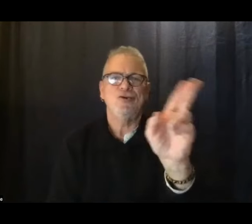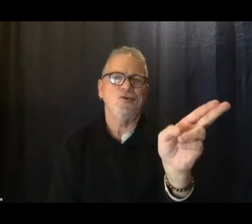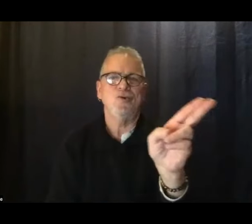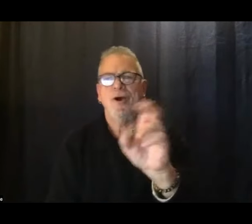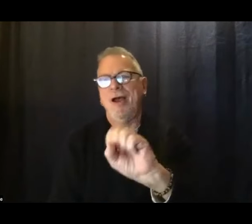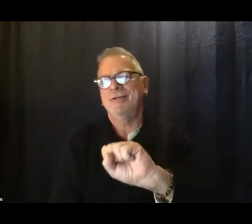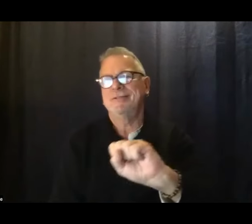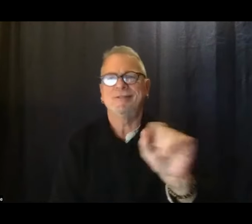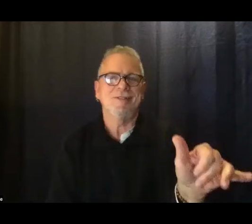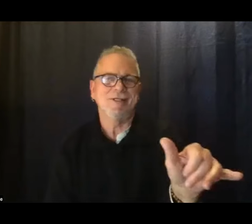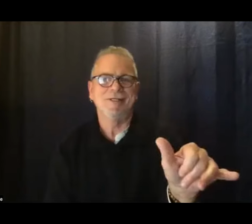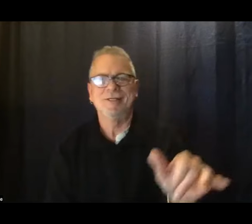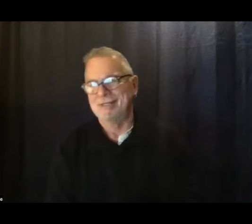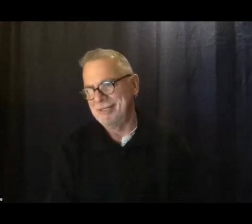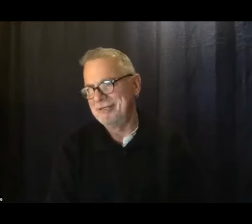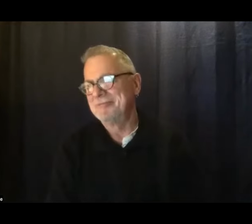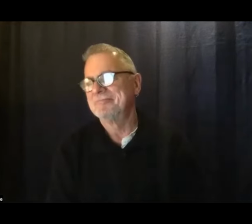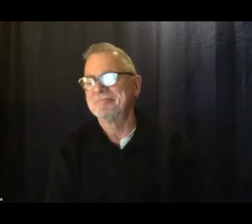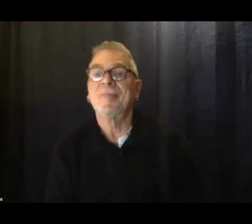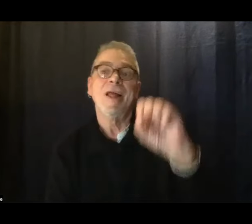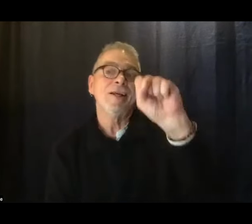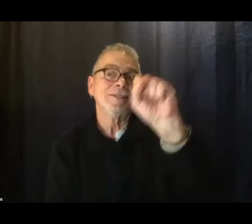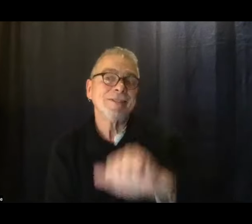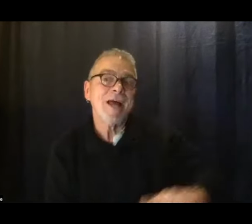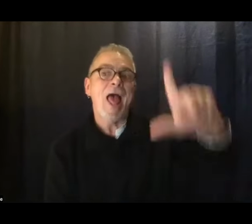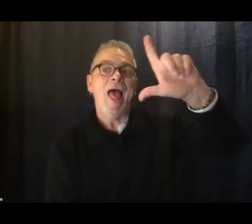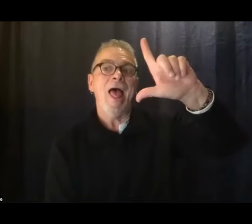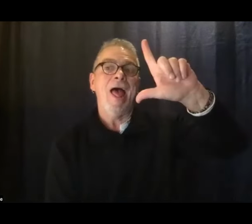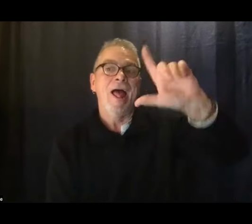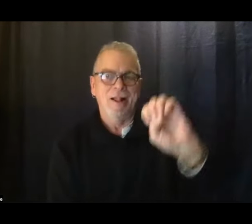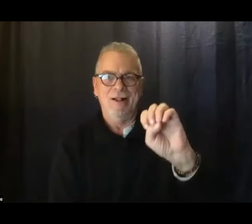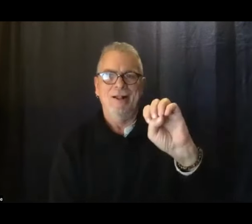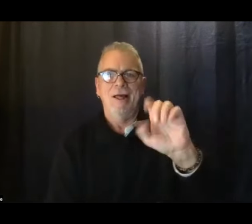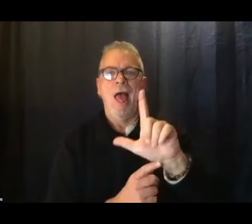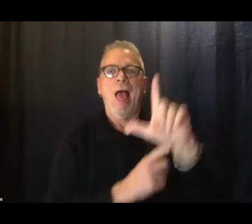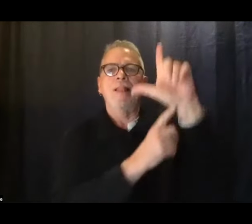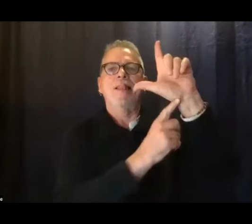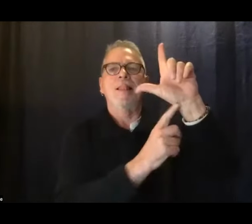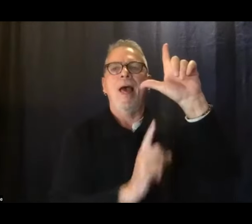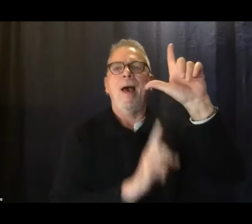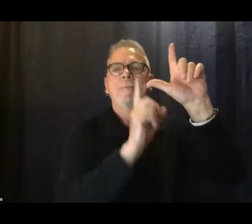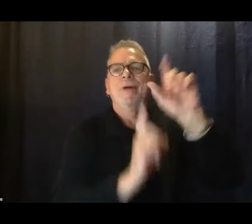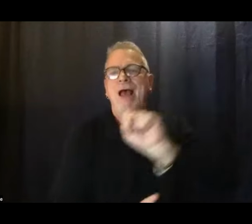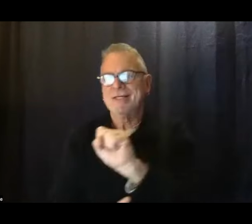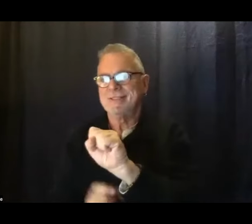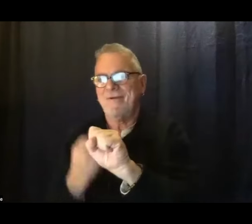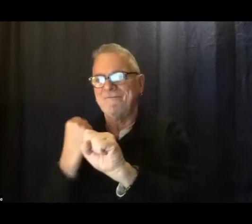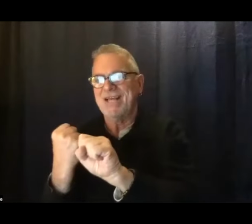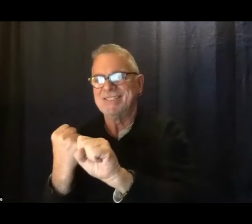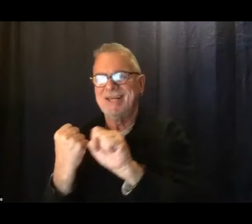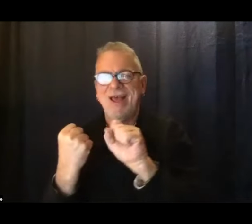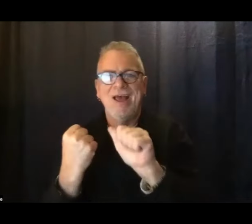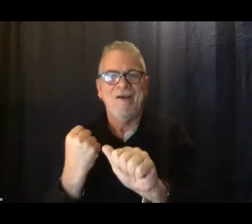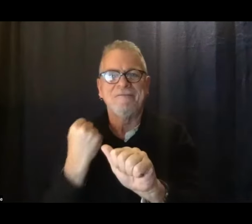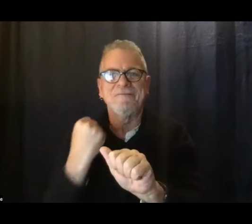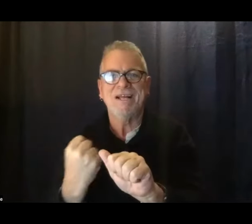Inside, outside, inside, out. Drop it down. Z, busy. I like that one. Sail. The